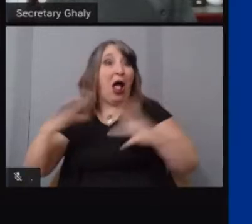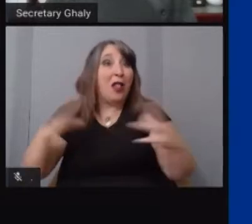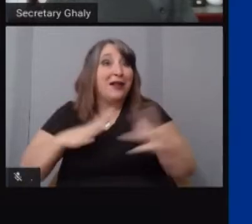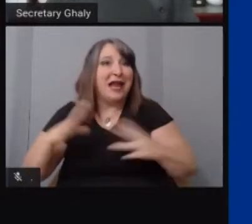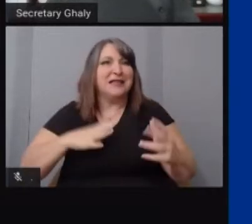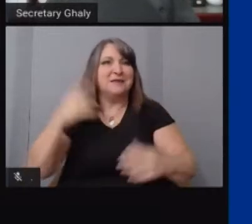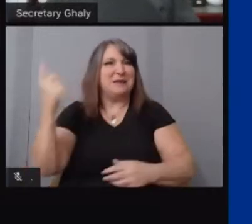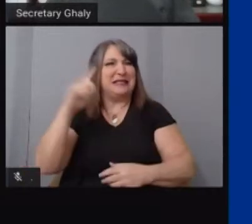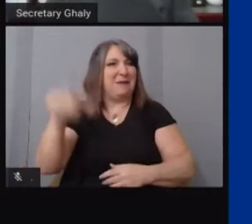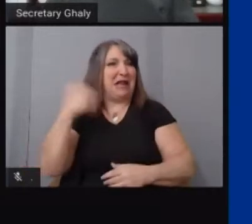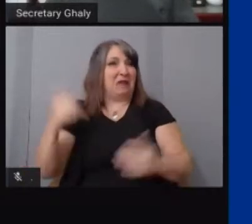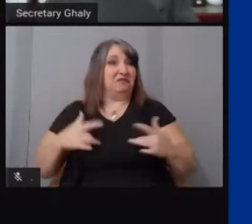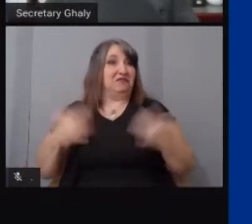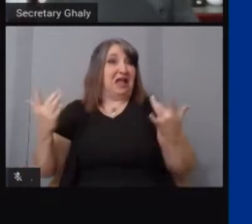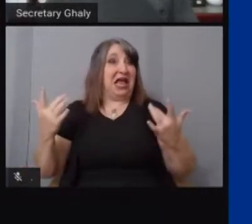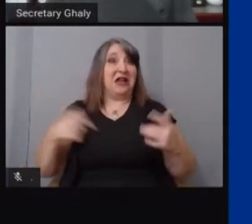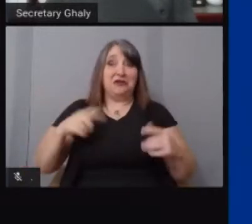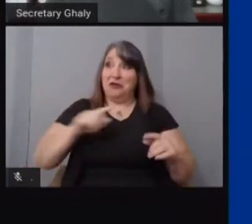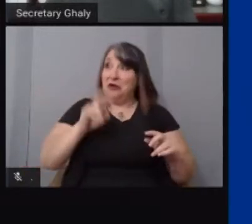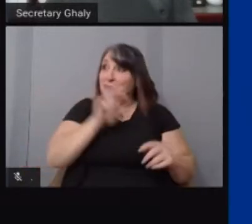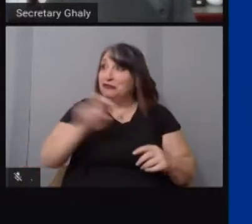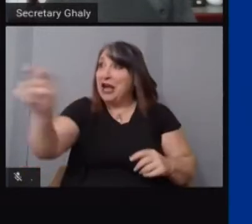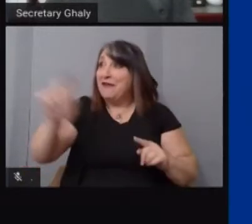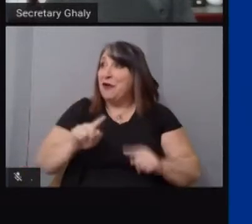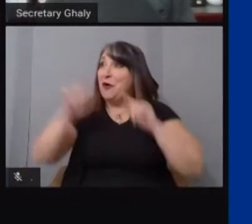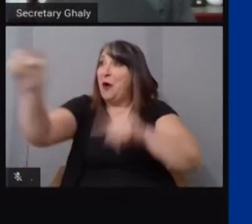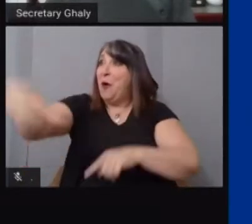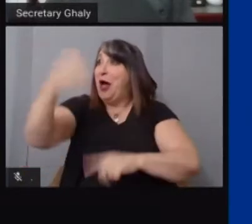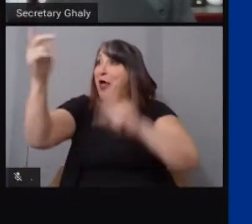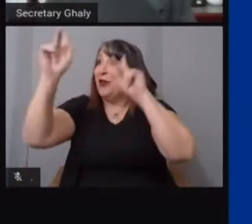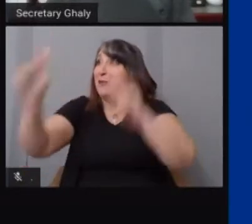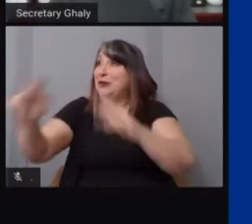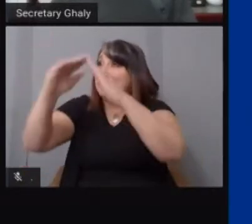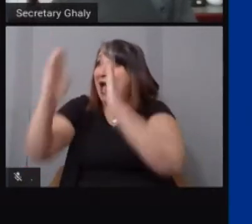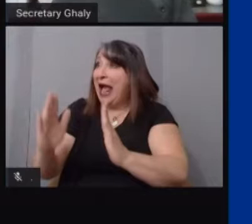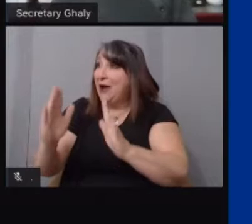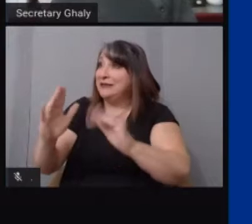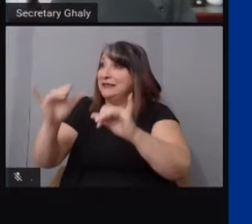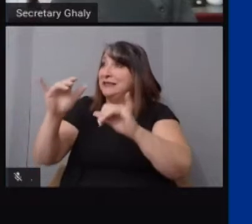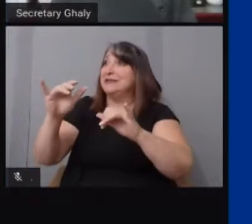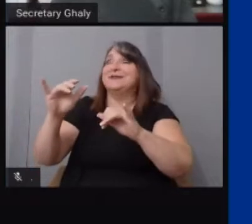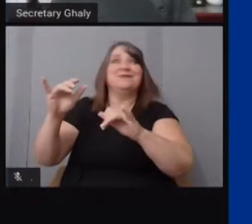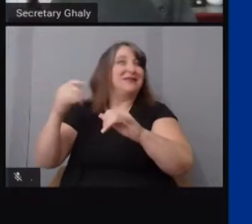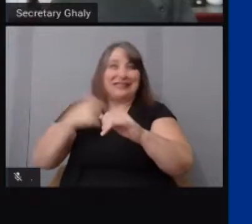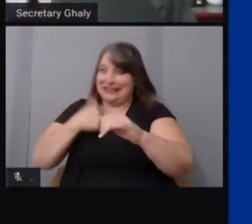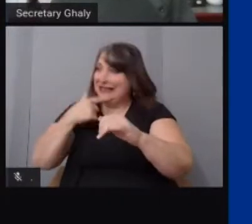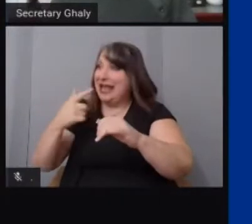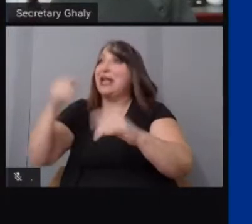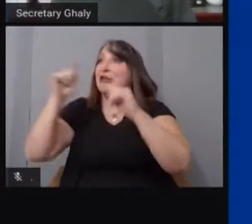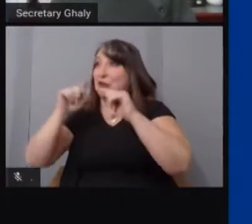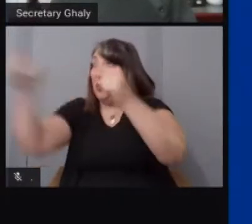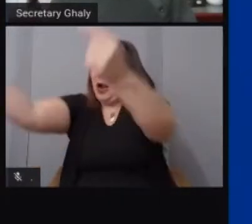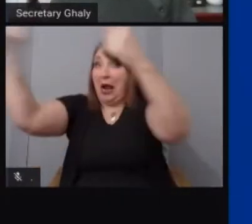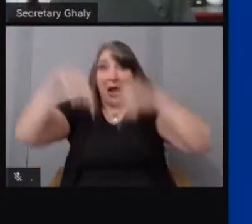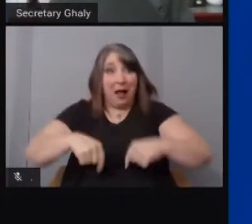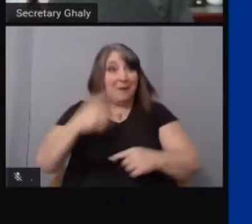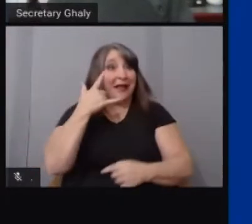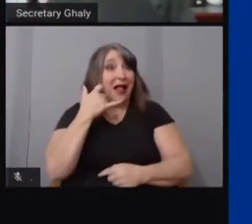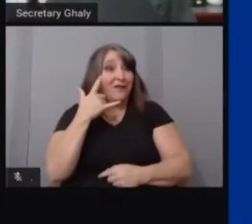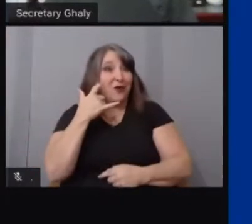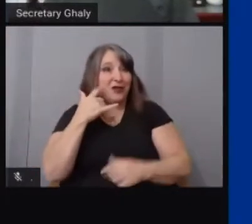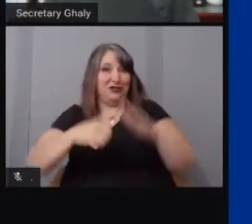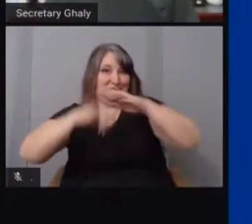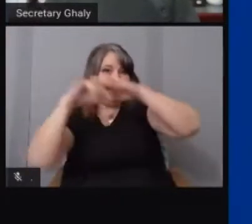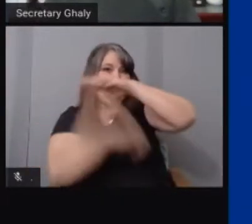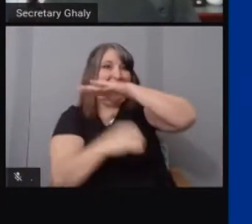that's coming up. When they arrive back in the state, the recommendation is for a self-quarantine of 14 days.